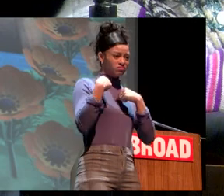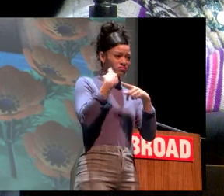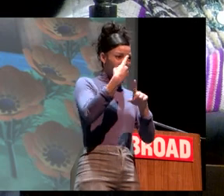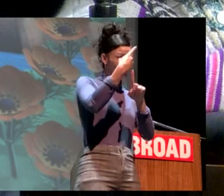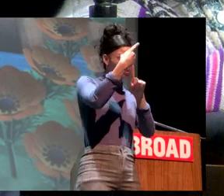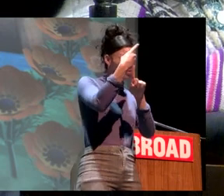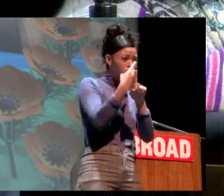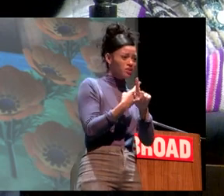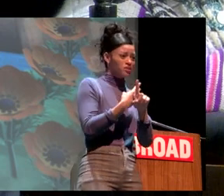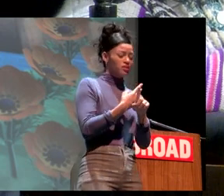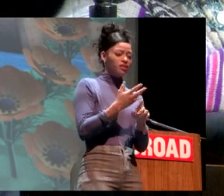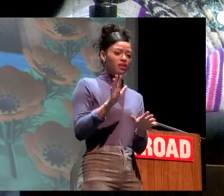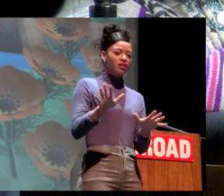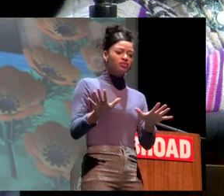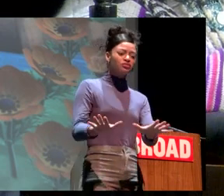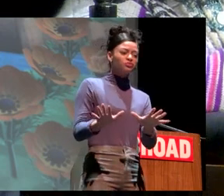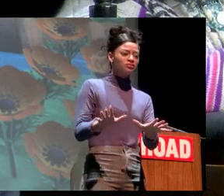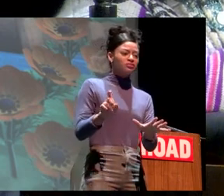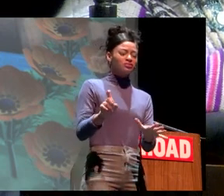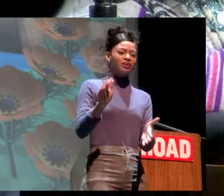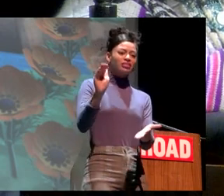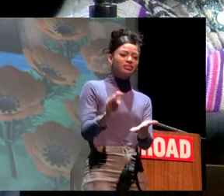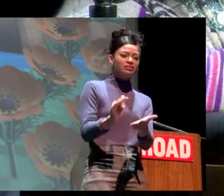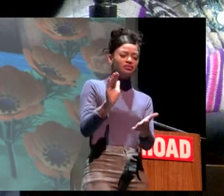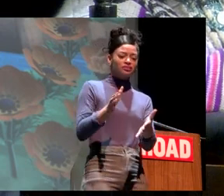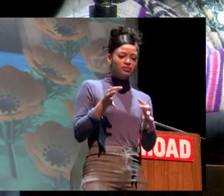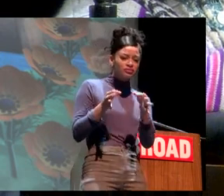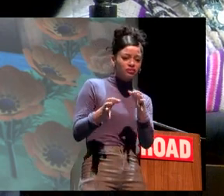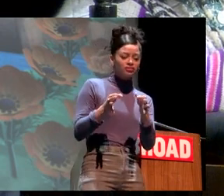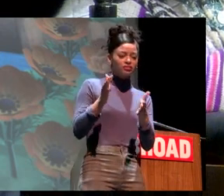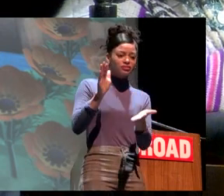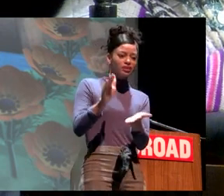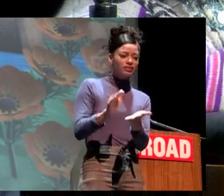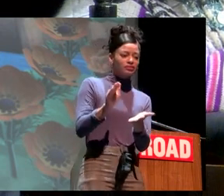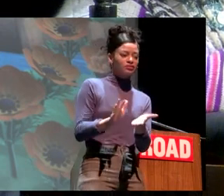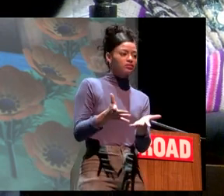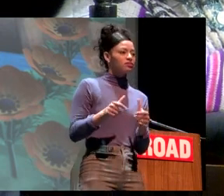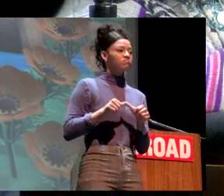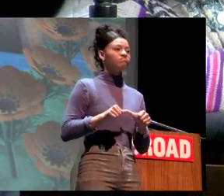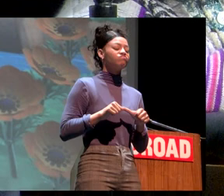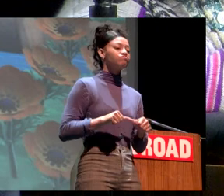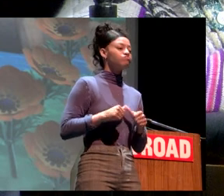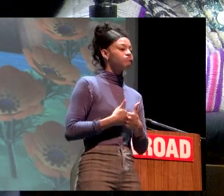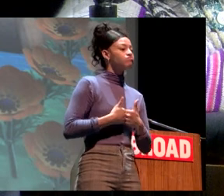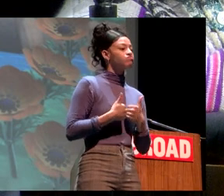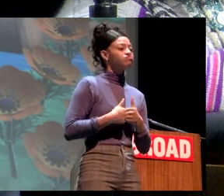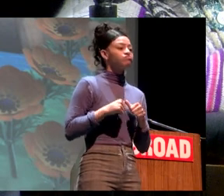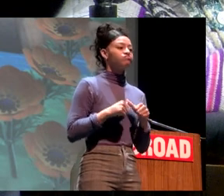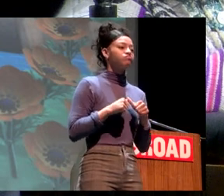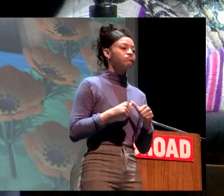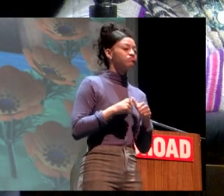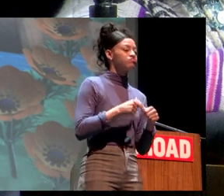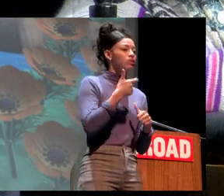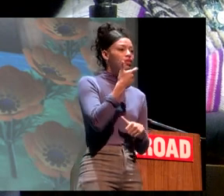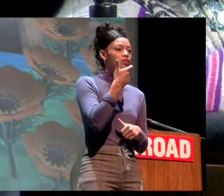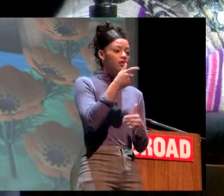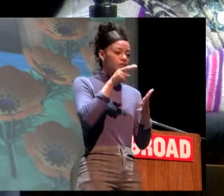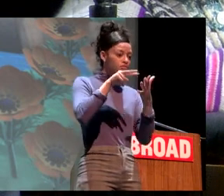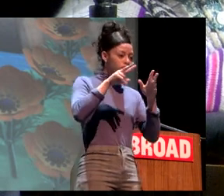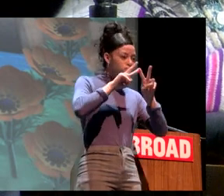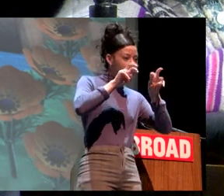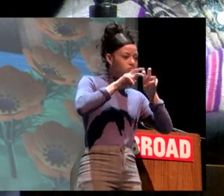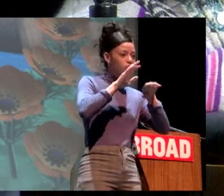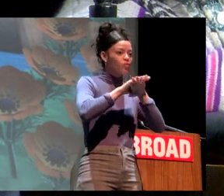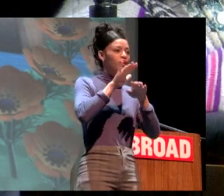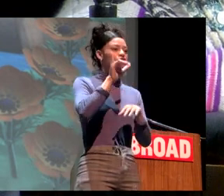And we're still not letting him play Fortnite, but he's constantly watching Fortnite on YouTube. Other people play